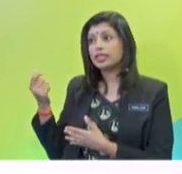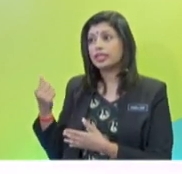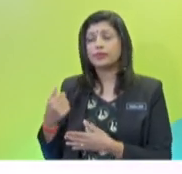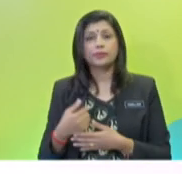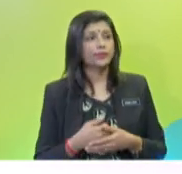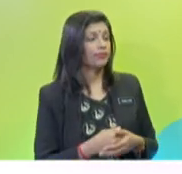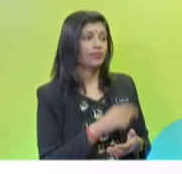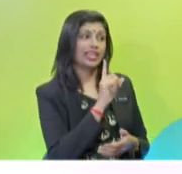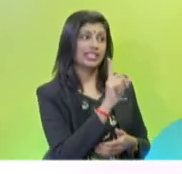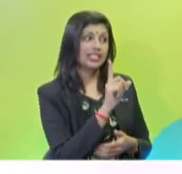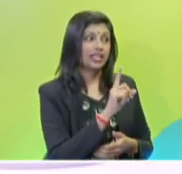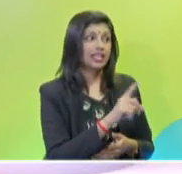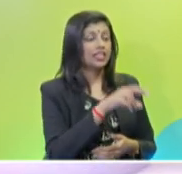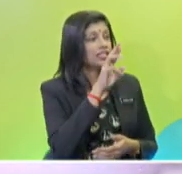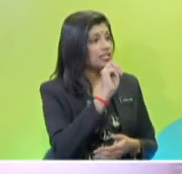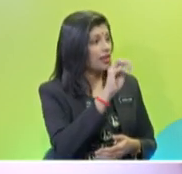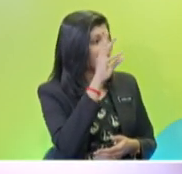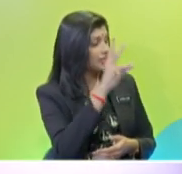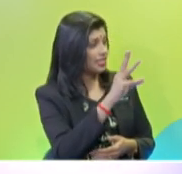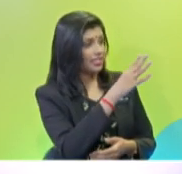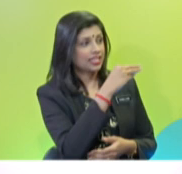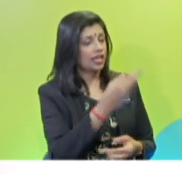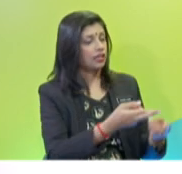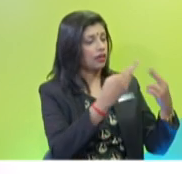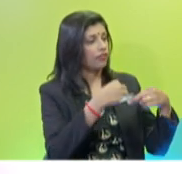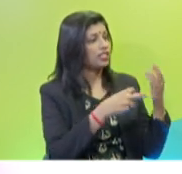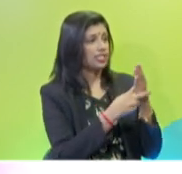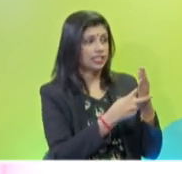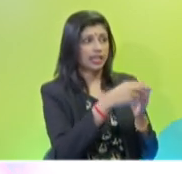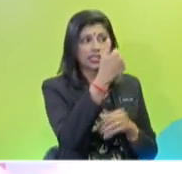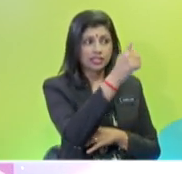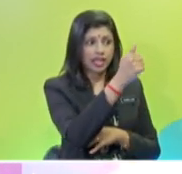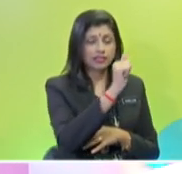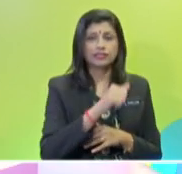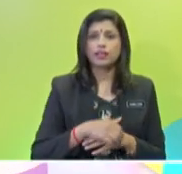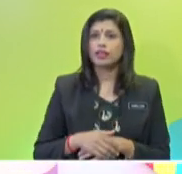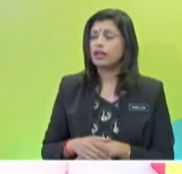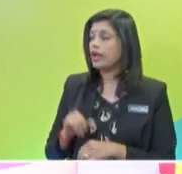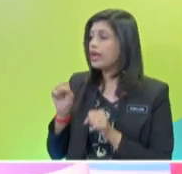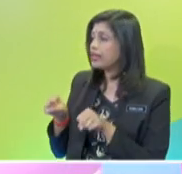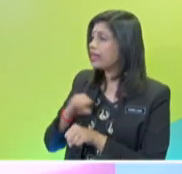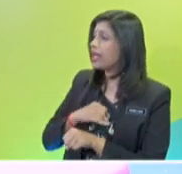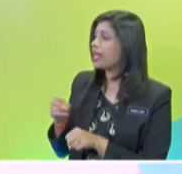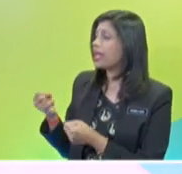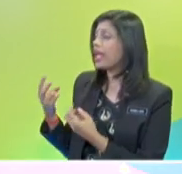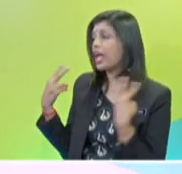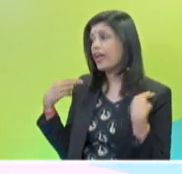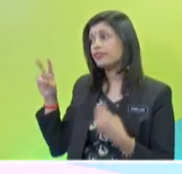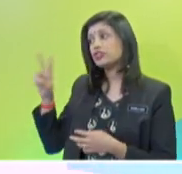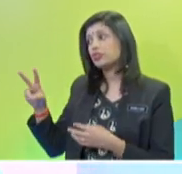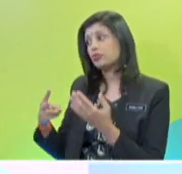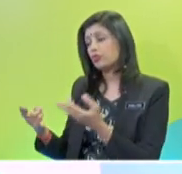single costs $6 and a return costs 10. Could I have 2 return tickets,